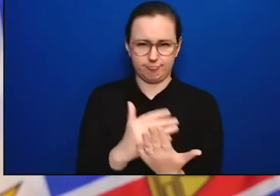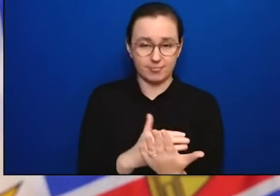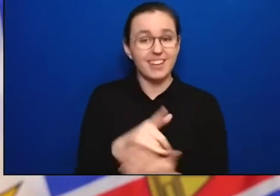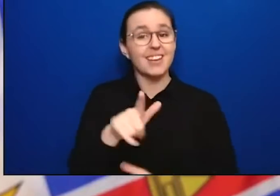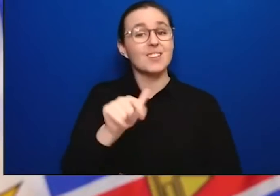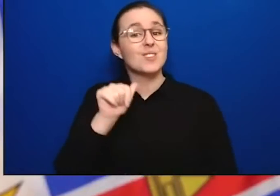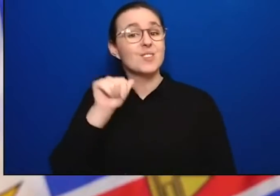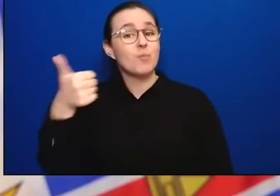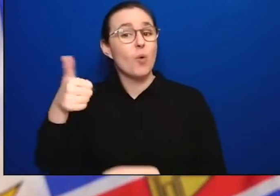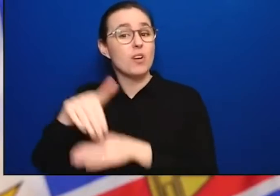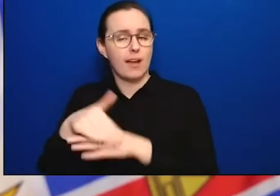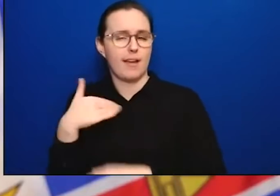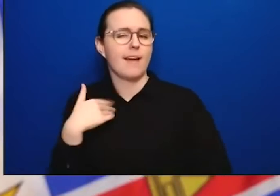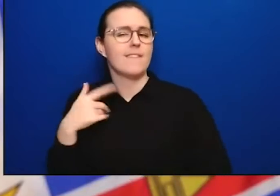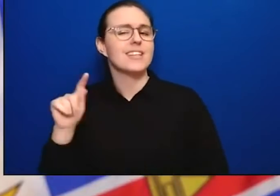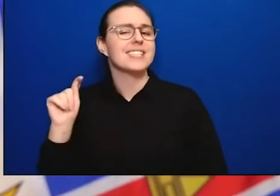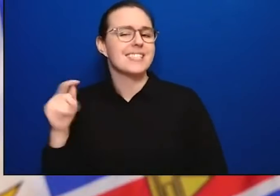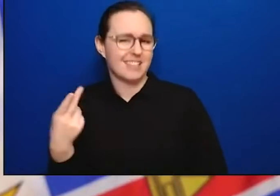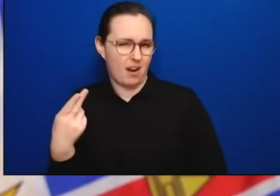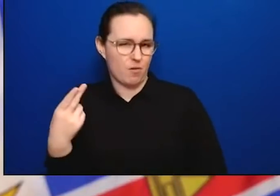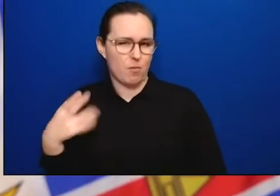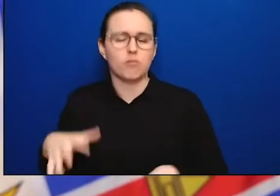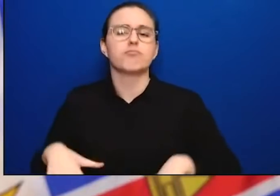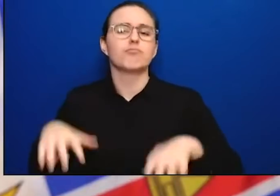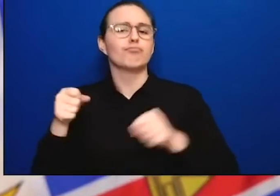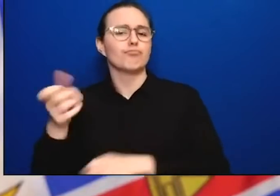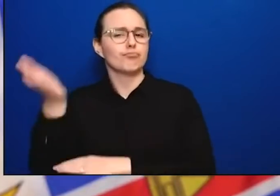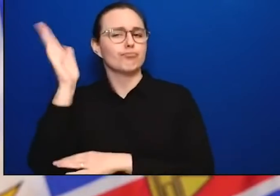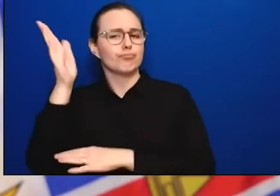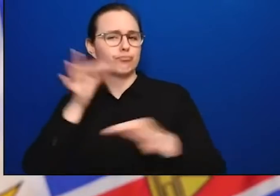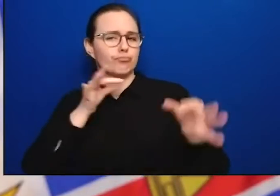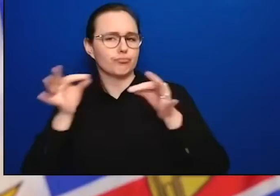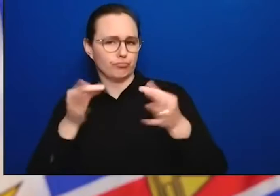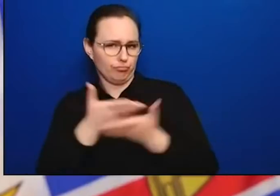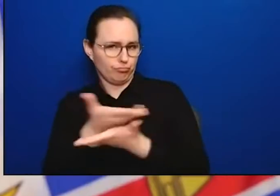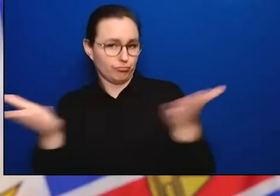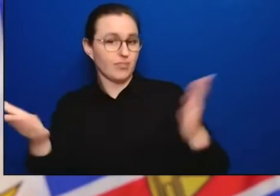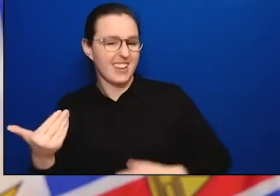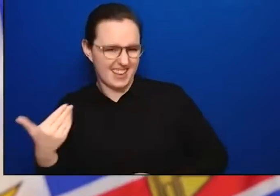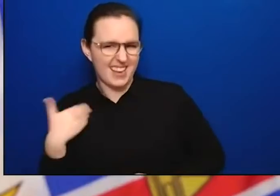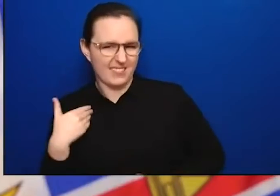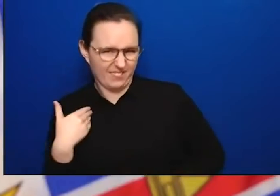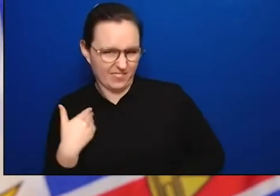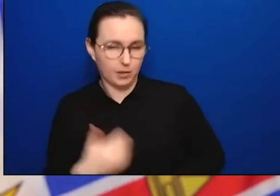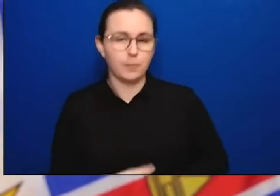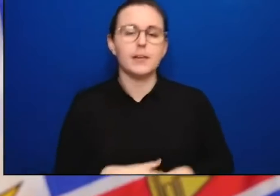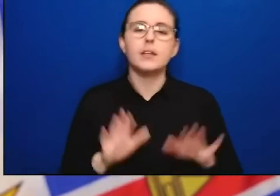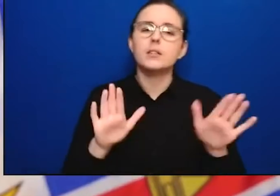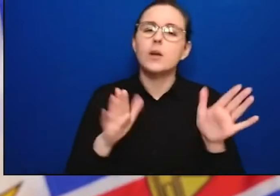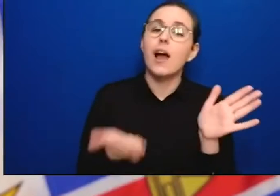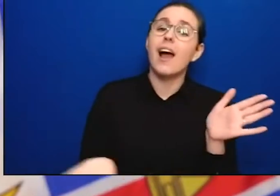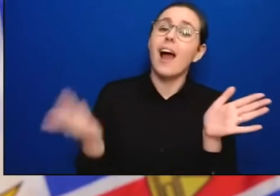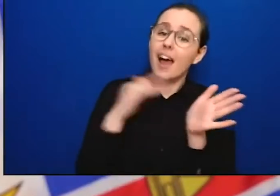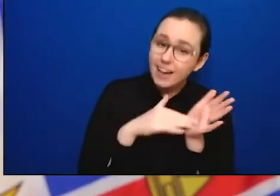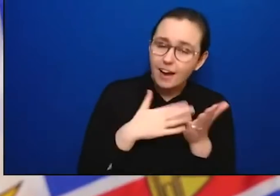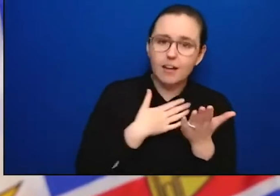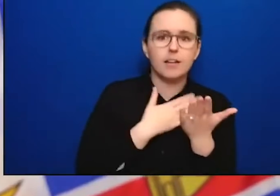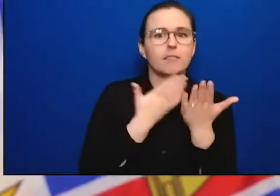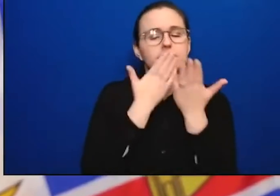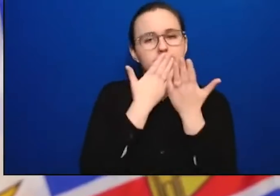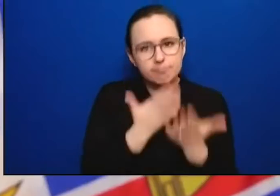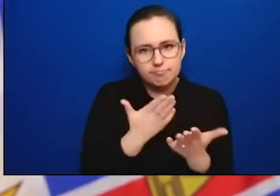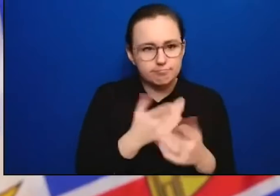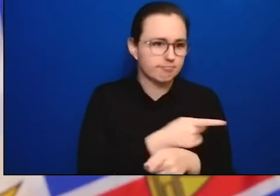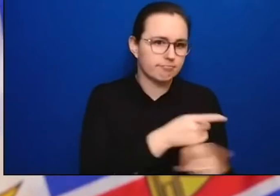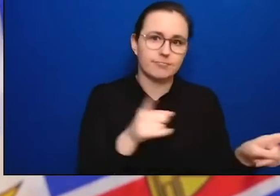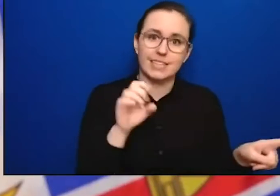released with some questions and answers for people, and I know we have a town hall tomorrow night to walk through it with many of the providers. And I just